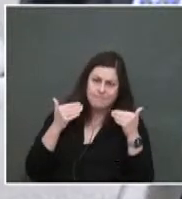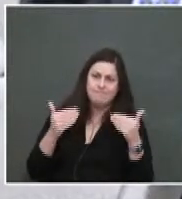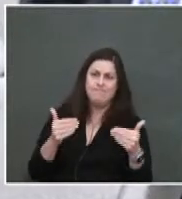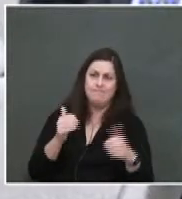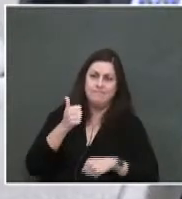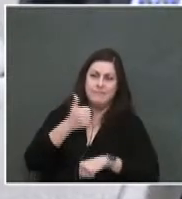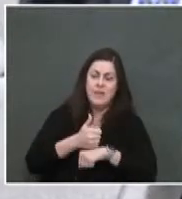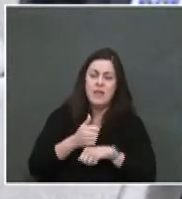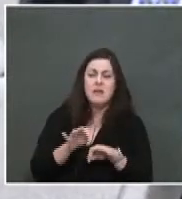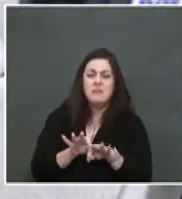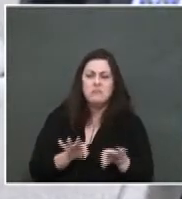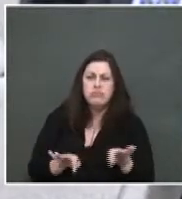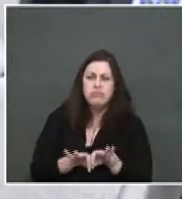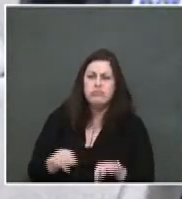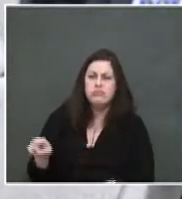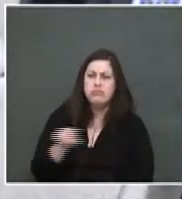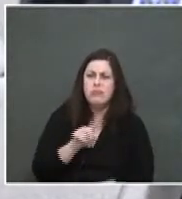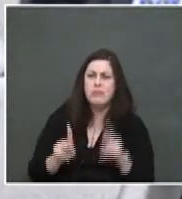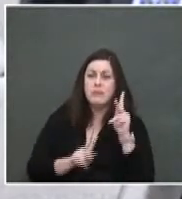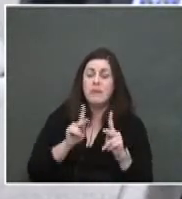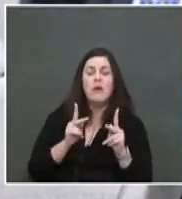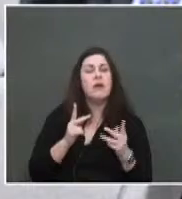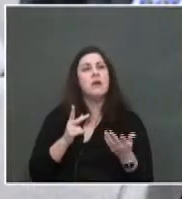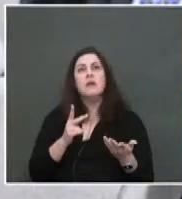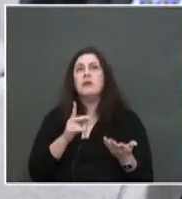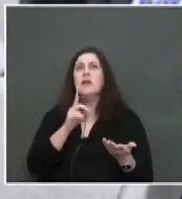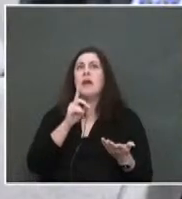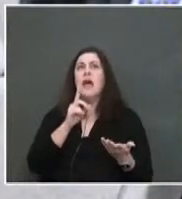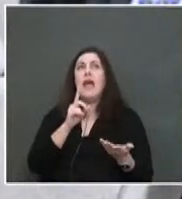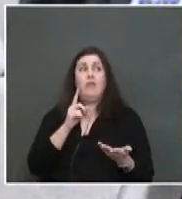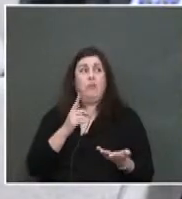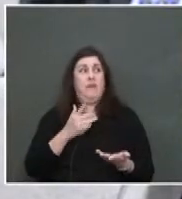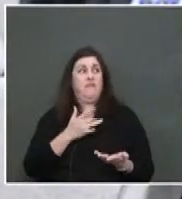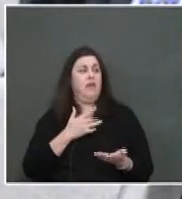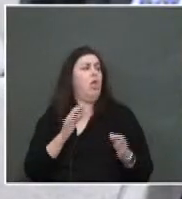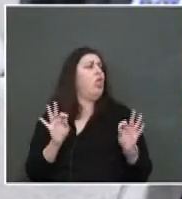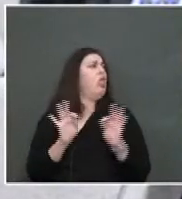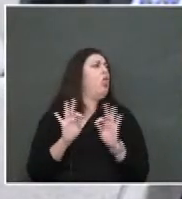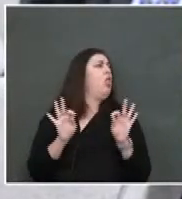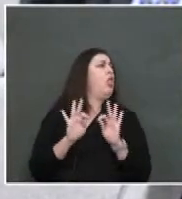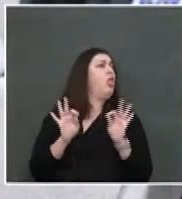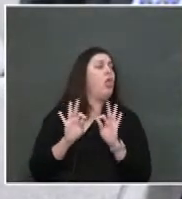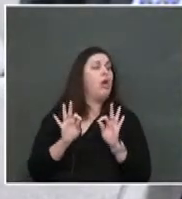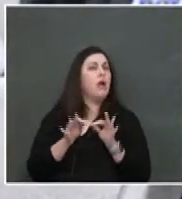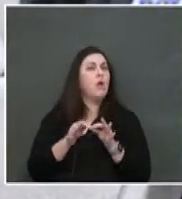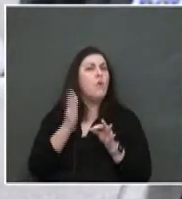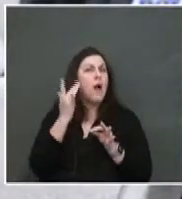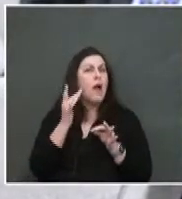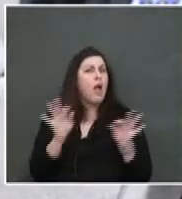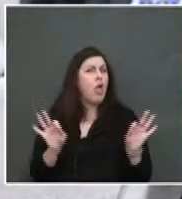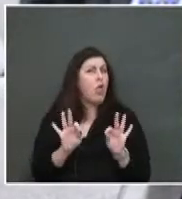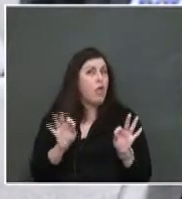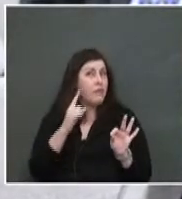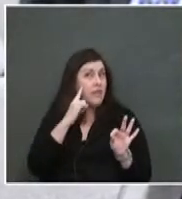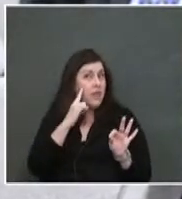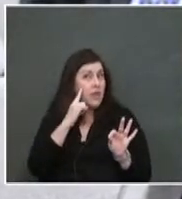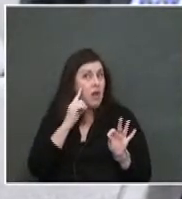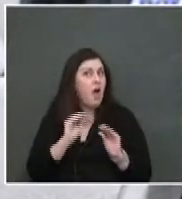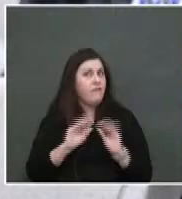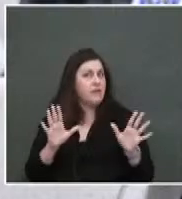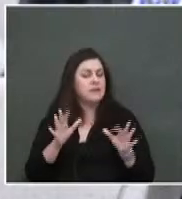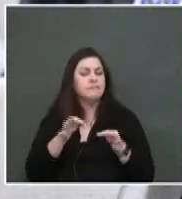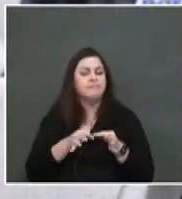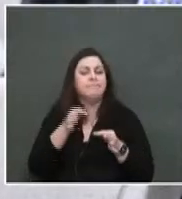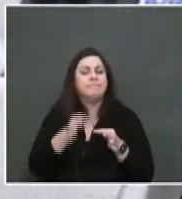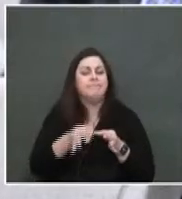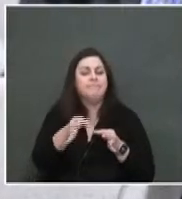really important to them, and it speaks to how unimportant it is to us when we take this much time. And if you can tell, I'm frustrated.